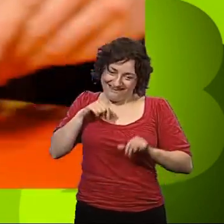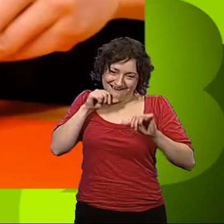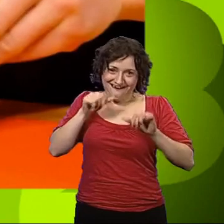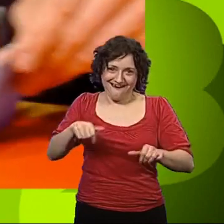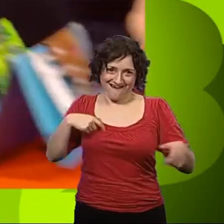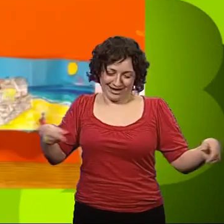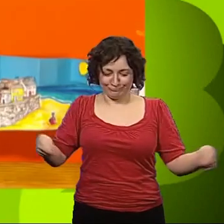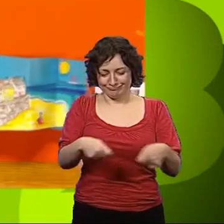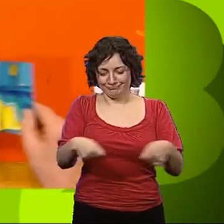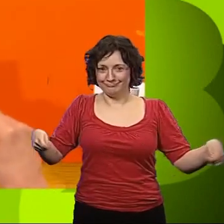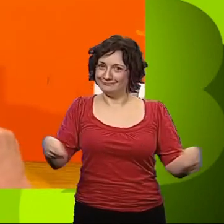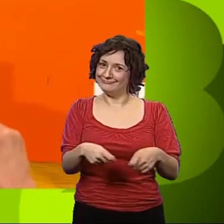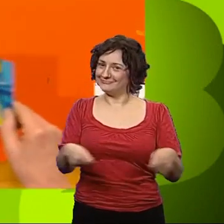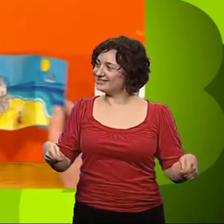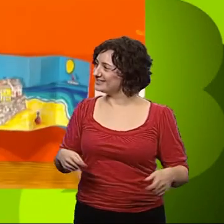arty pop-up card.